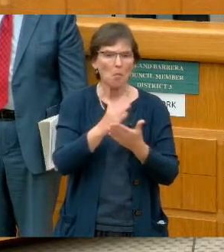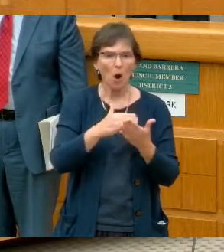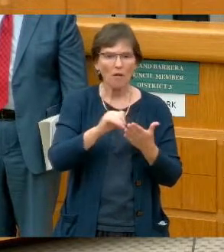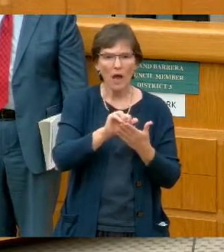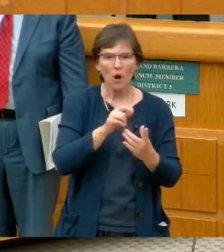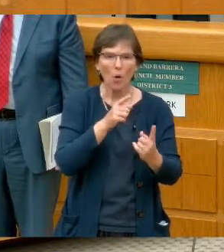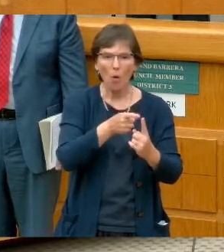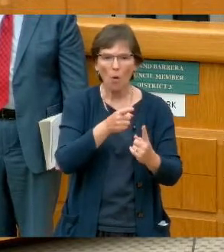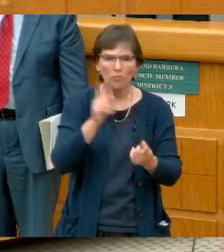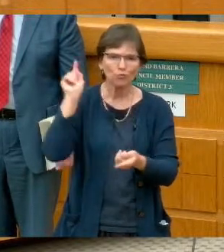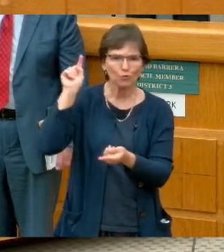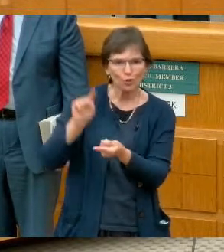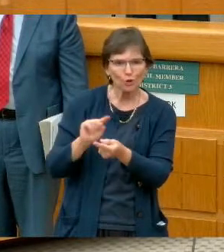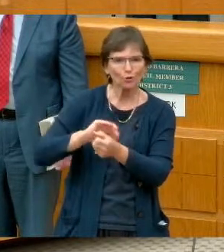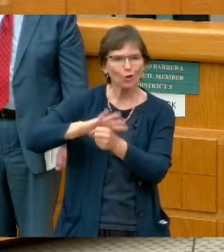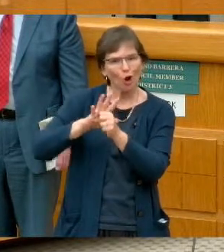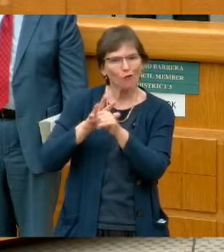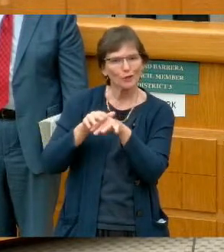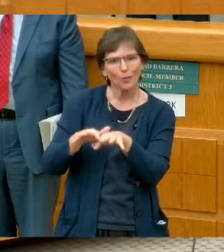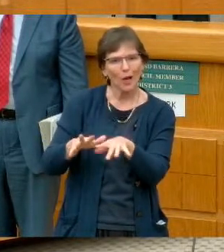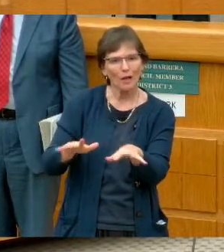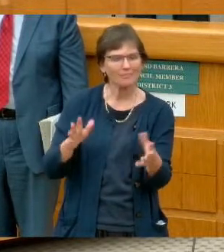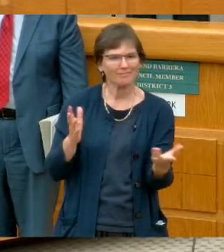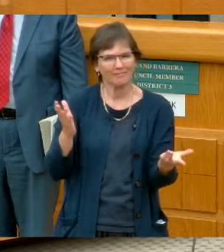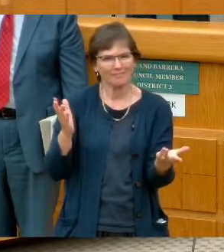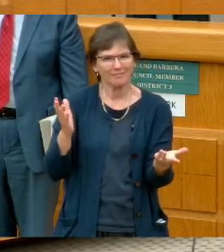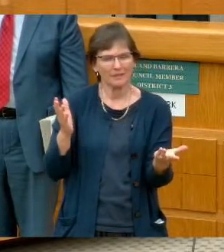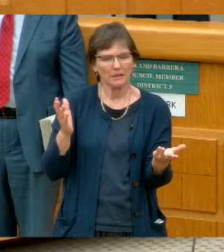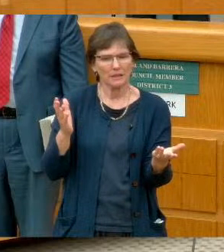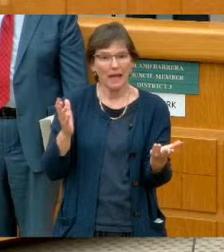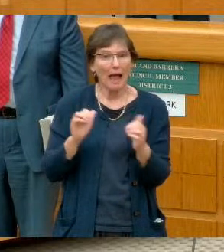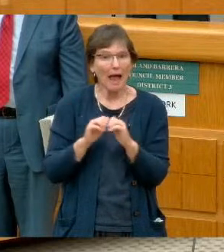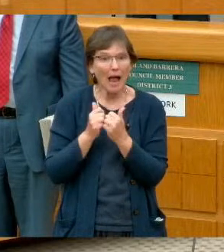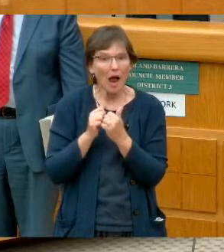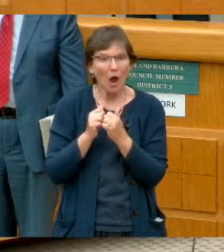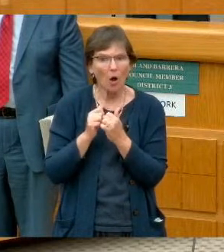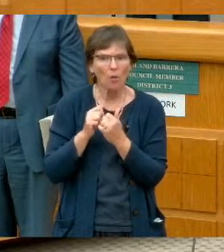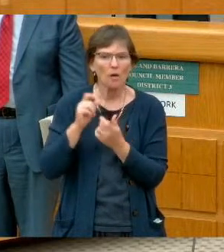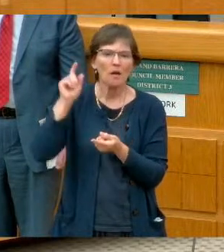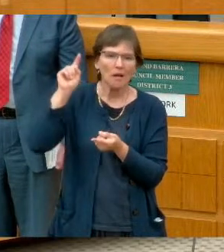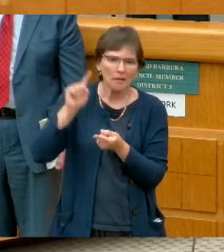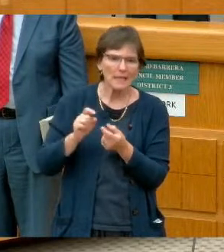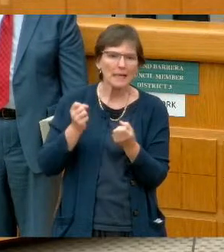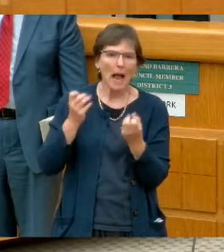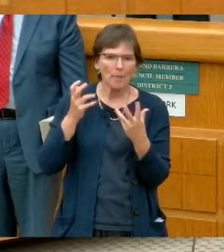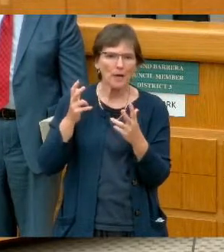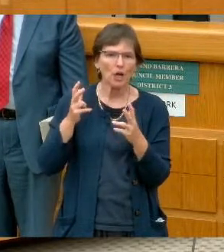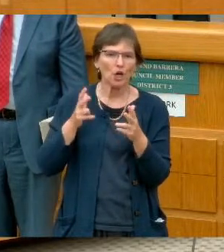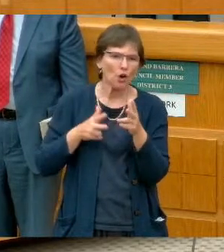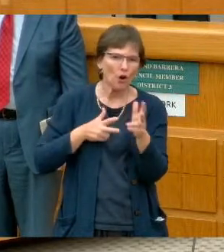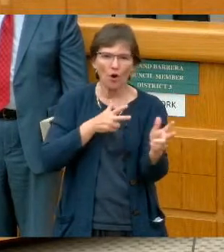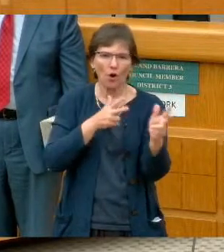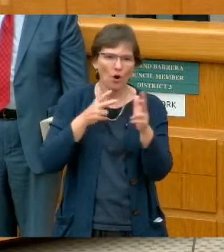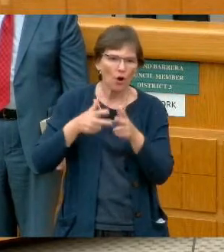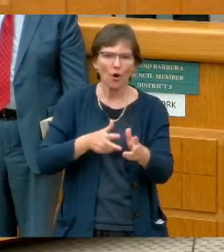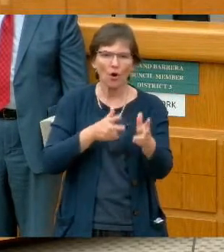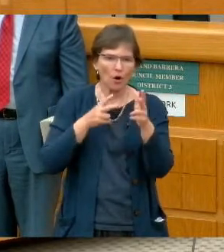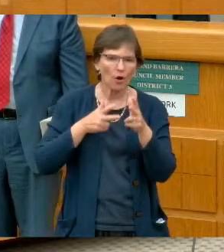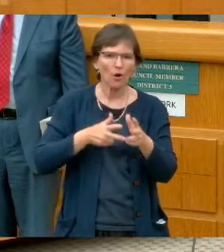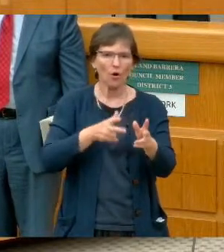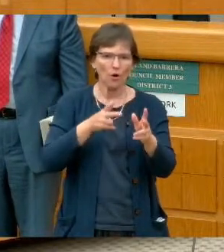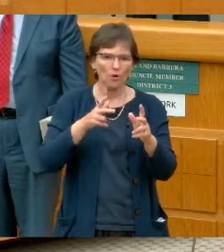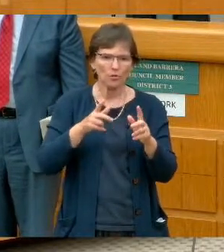And as I said, part of the goals is to make sure that we reduce the spread of COVID-19 by mitigating the amount